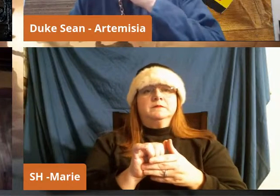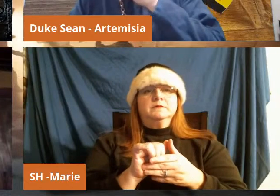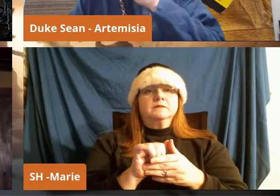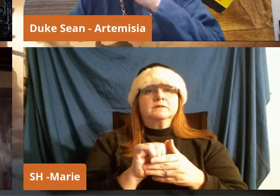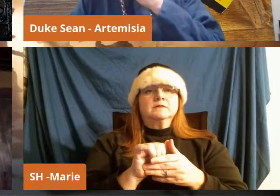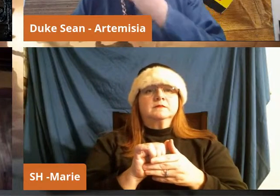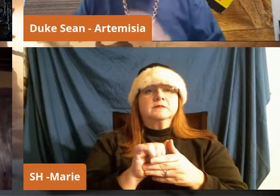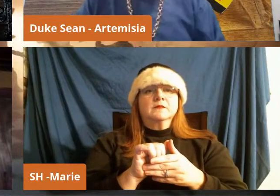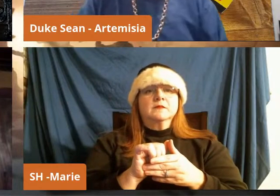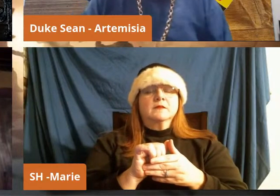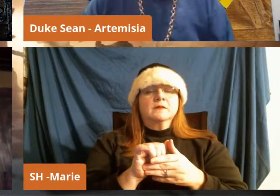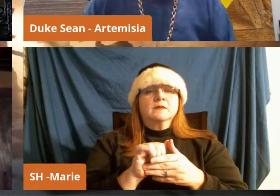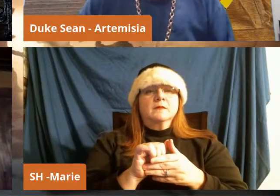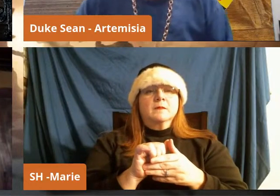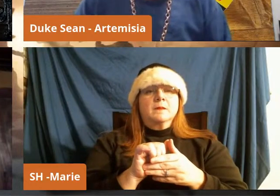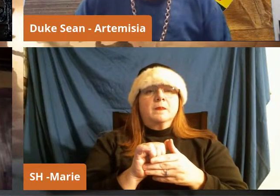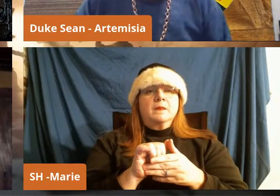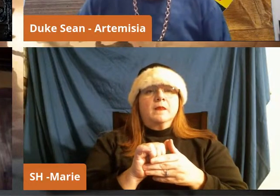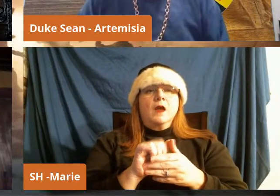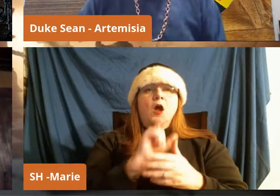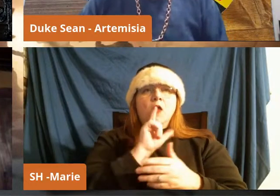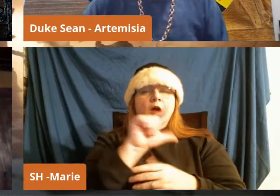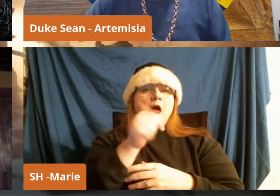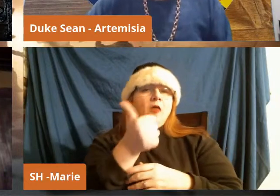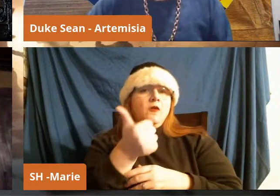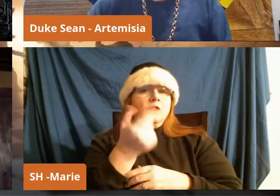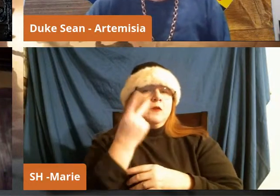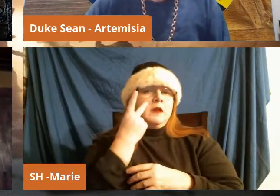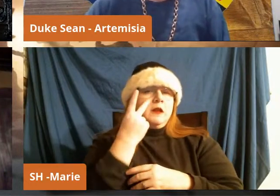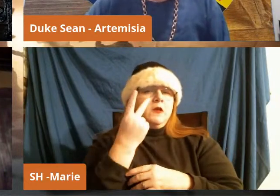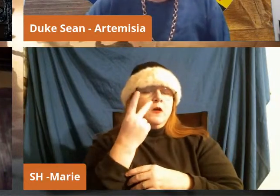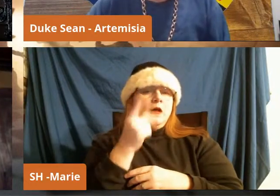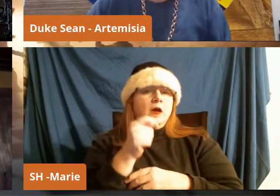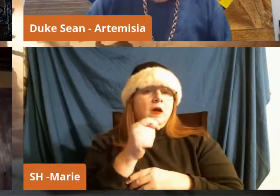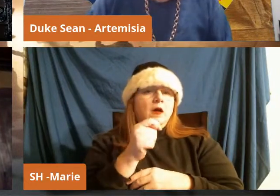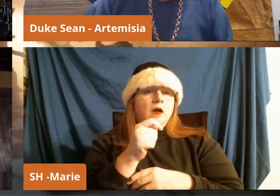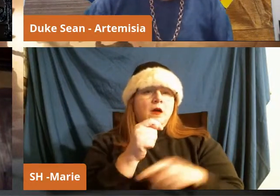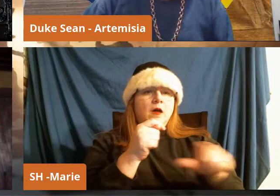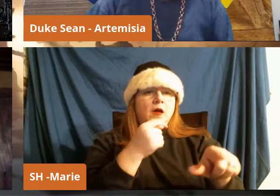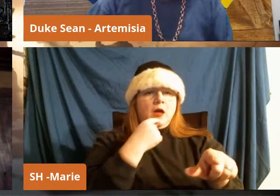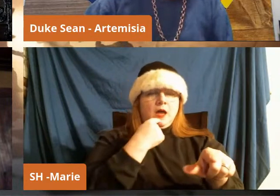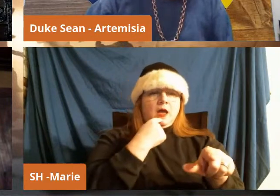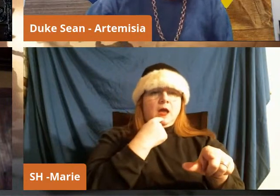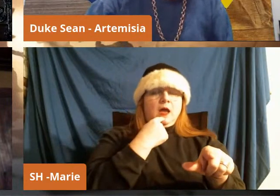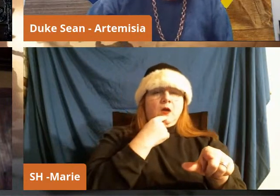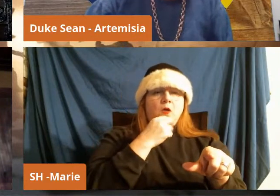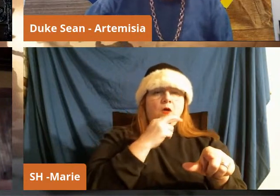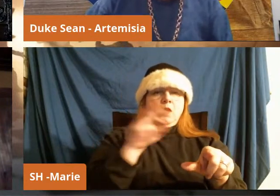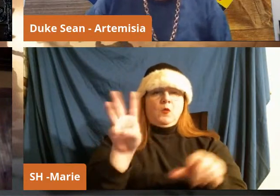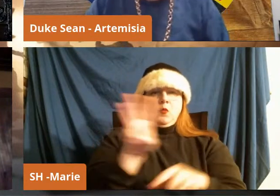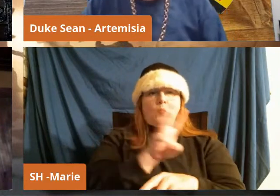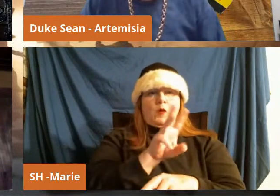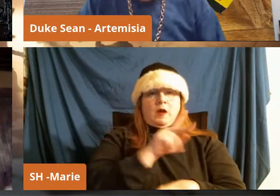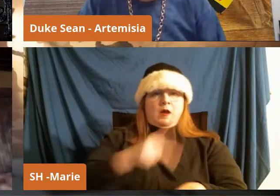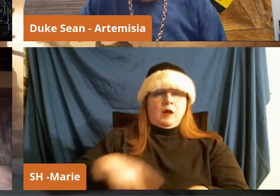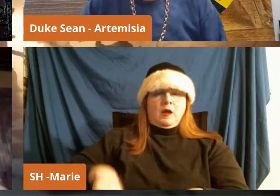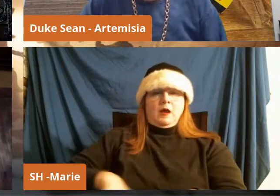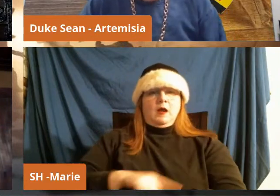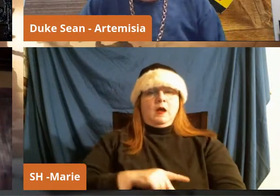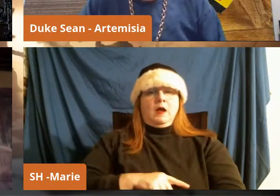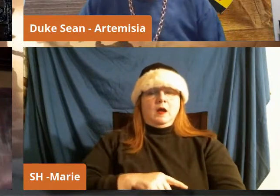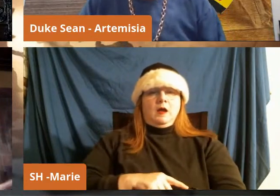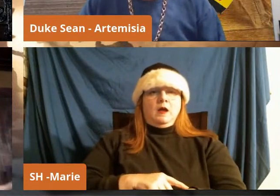the teaching, things like that. Are there others we need to look at? I'd say because in the West Kingdom,